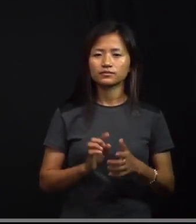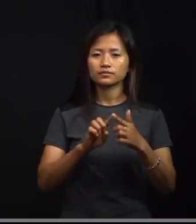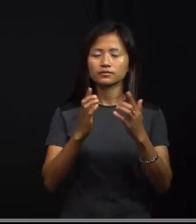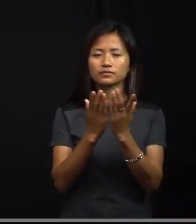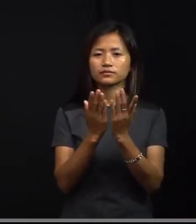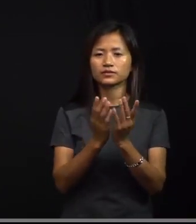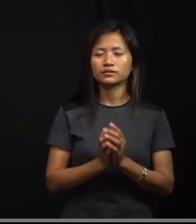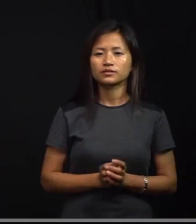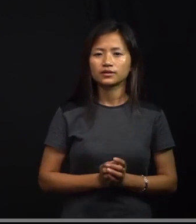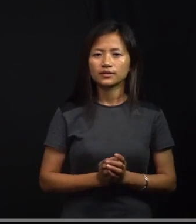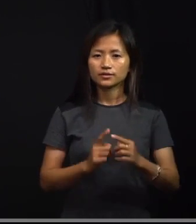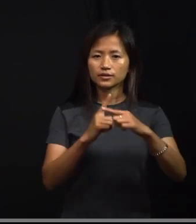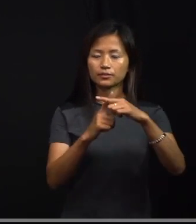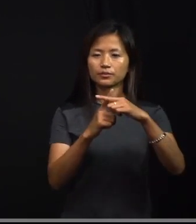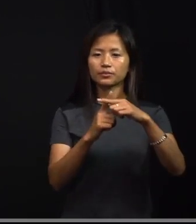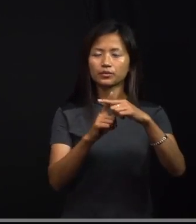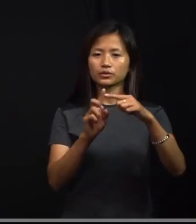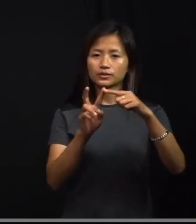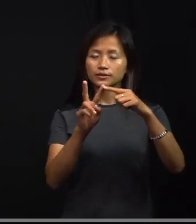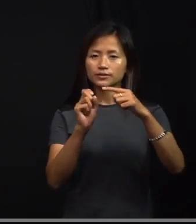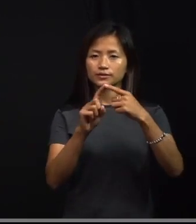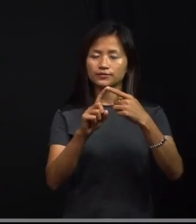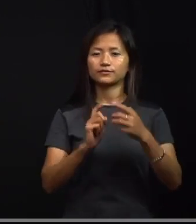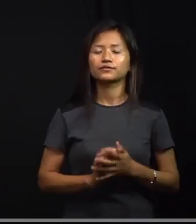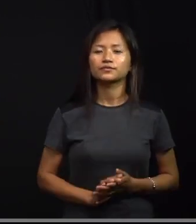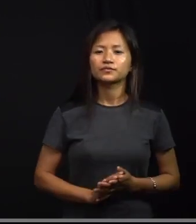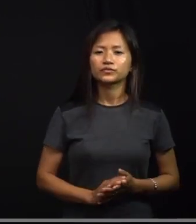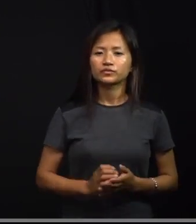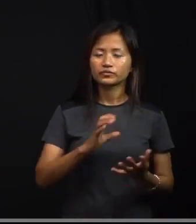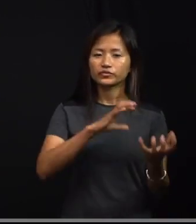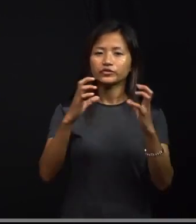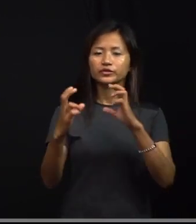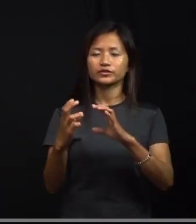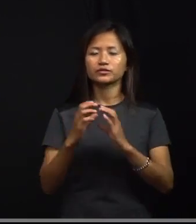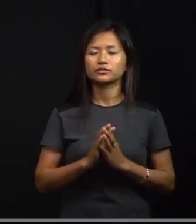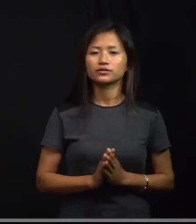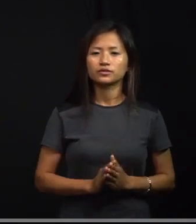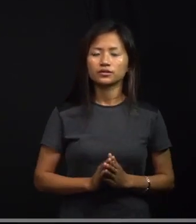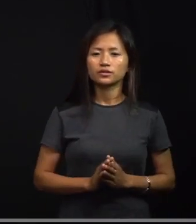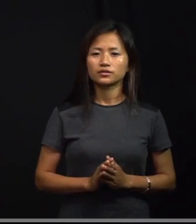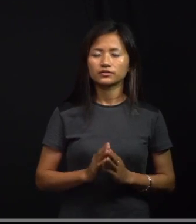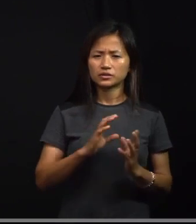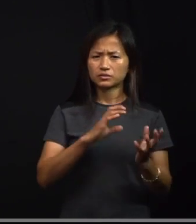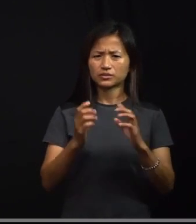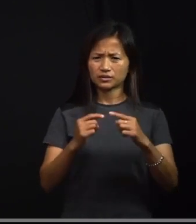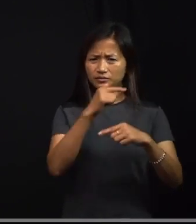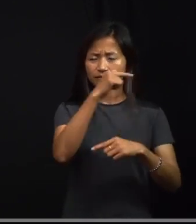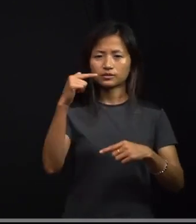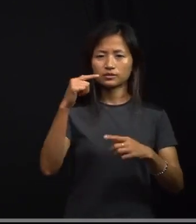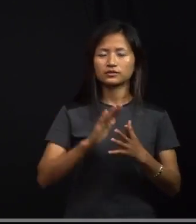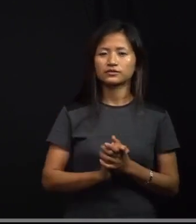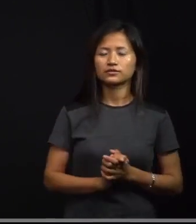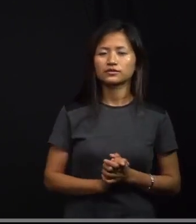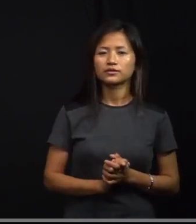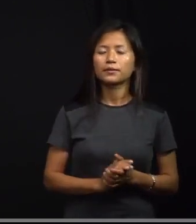education is also positive change. So when we say change, change can be sometimes negative, sometimes it may